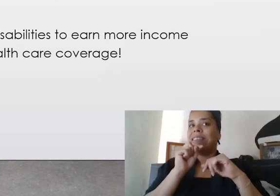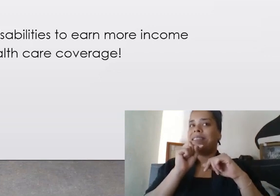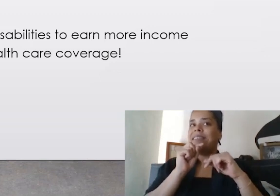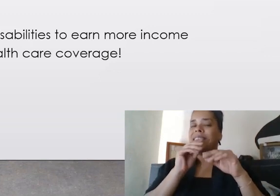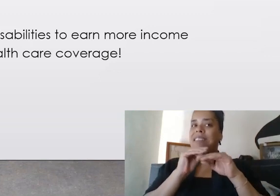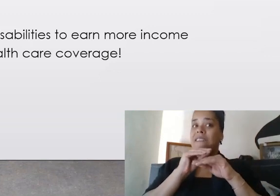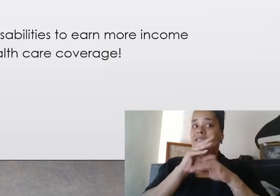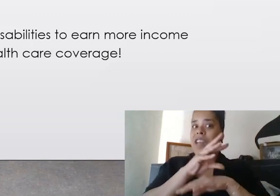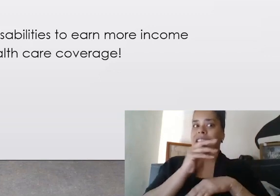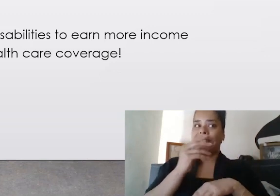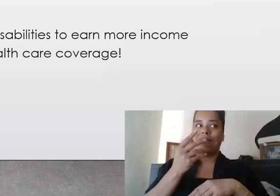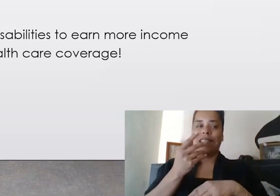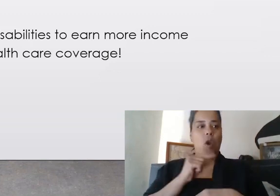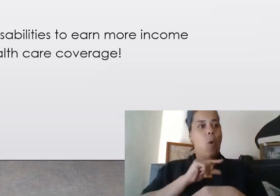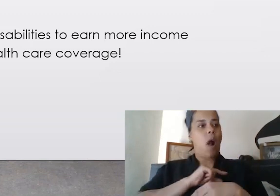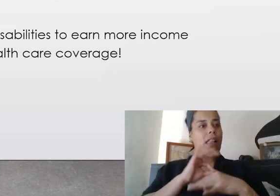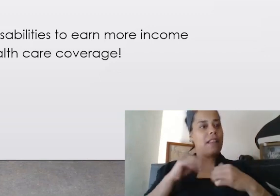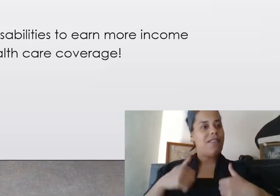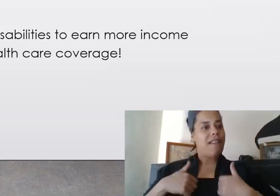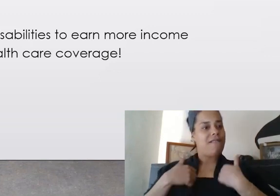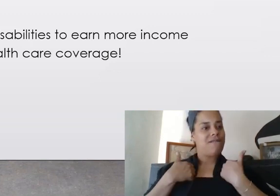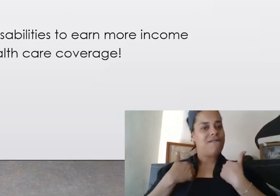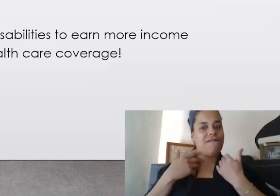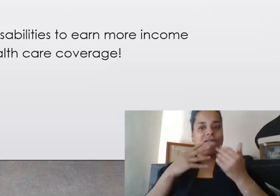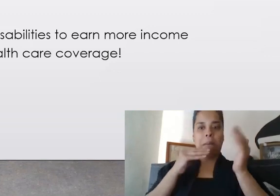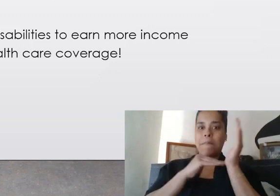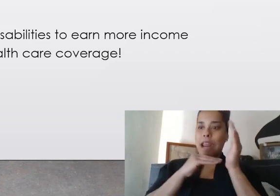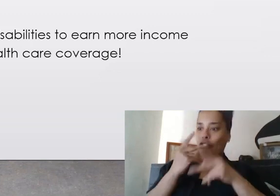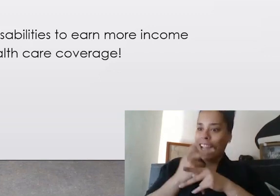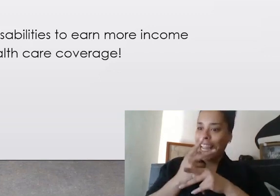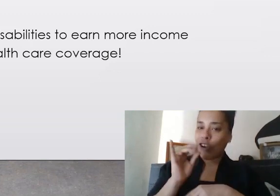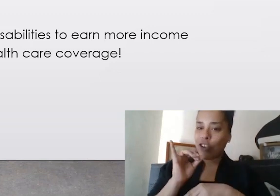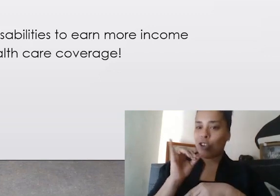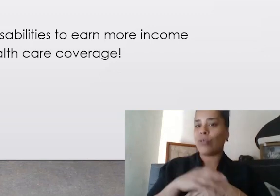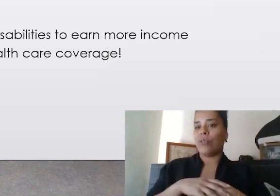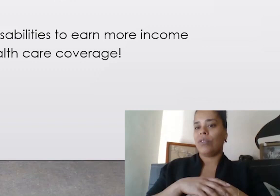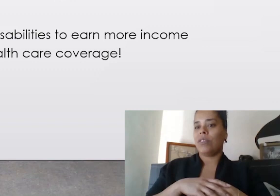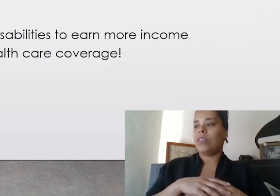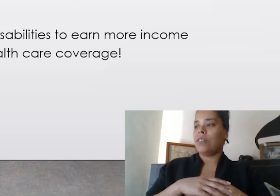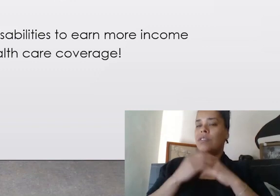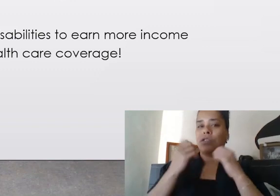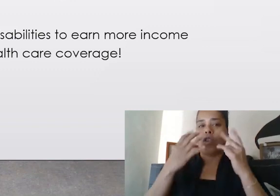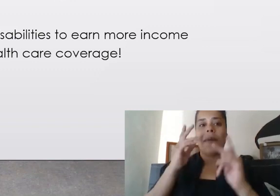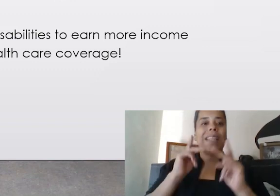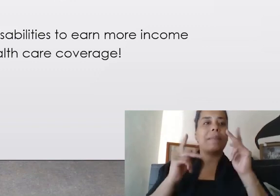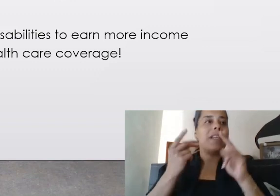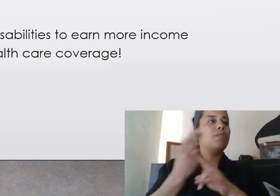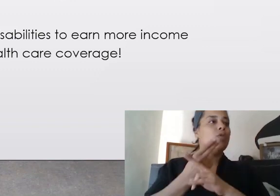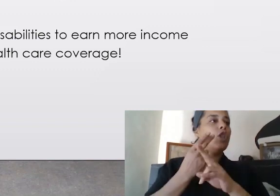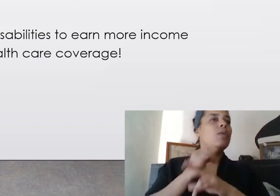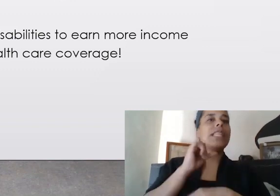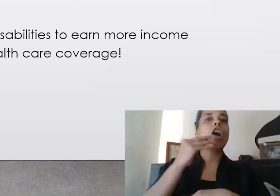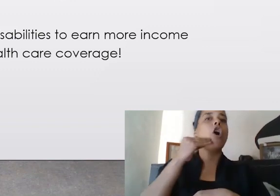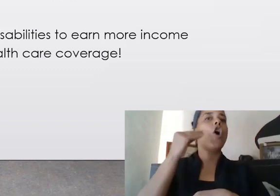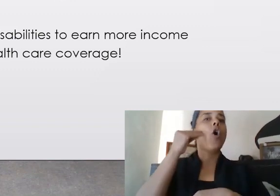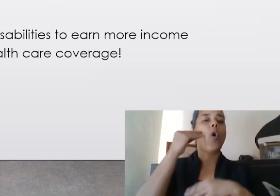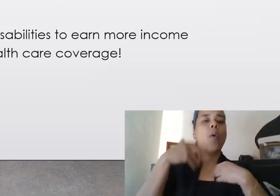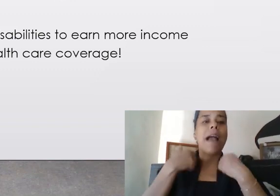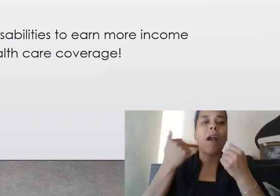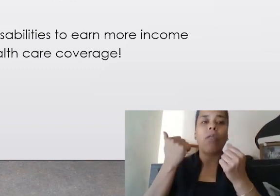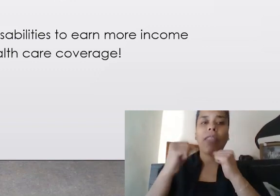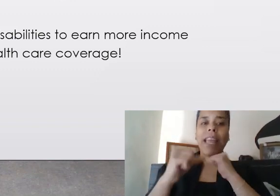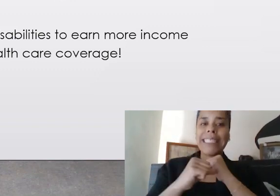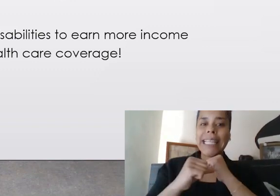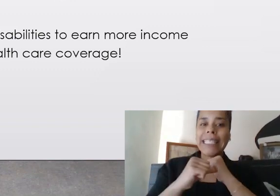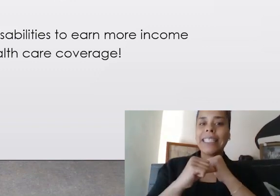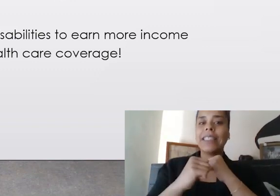affecting their quality of life or quality of care. So a lot of individuals I work with use home health aides, home attendants,